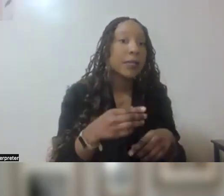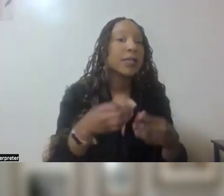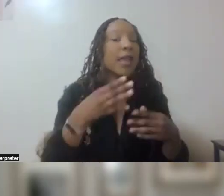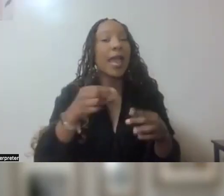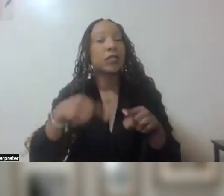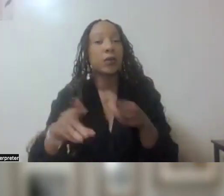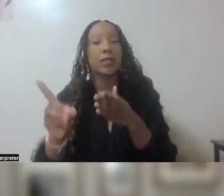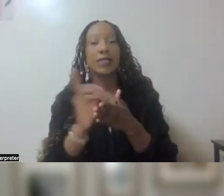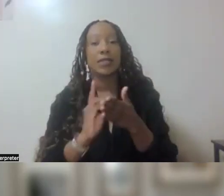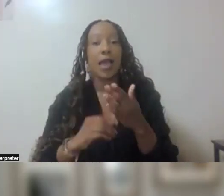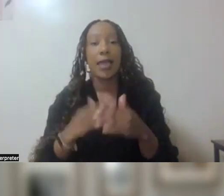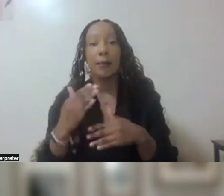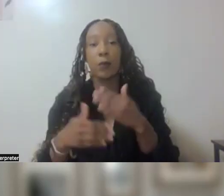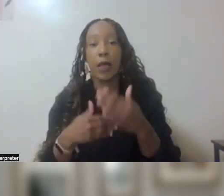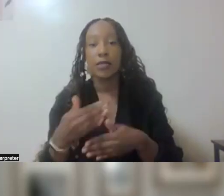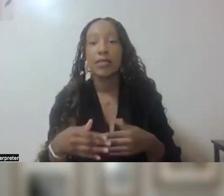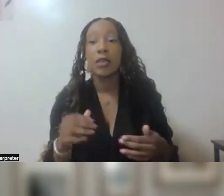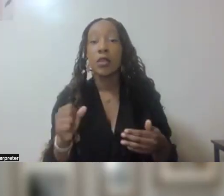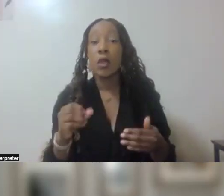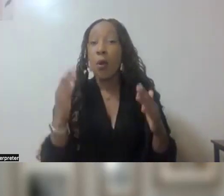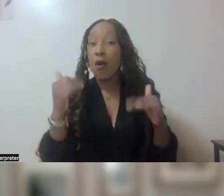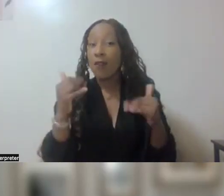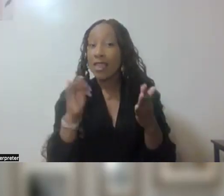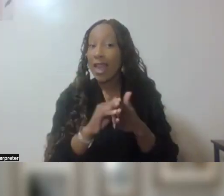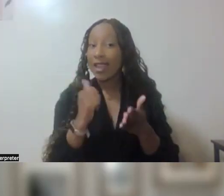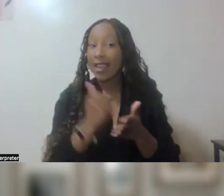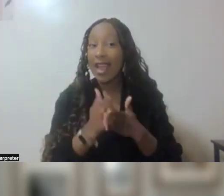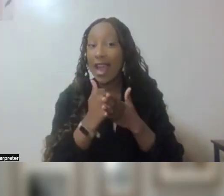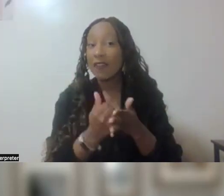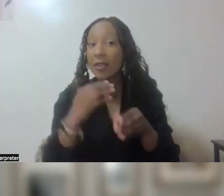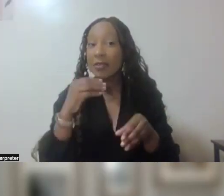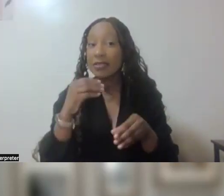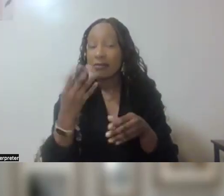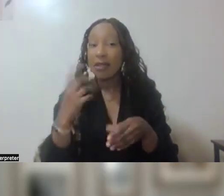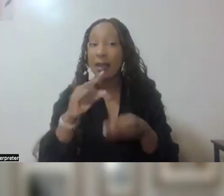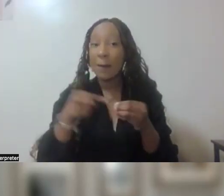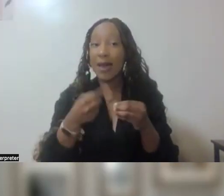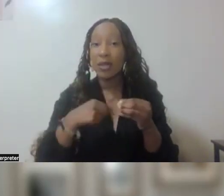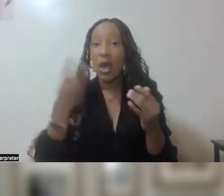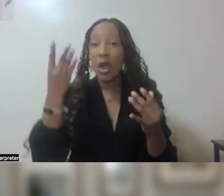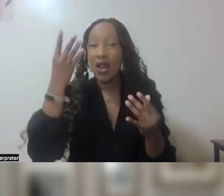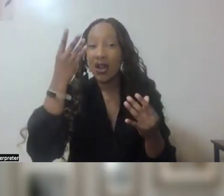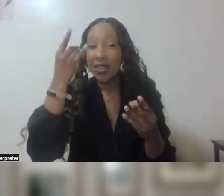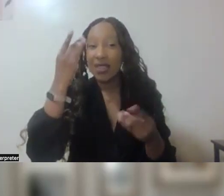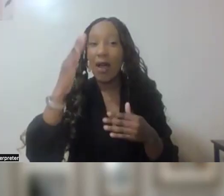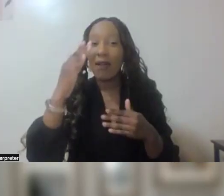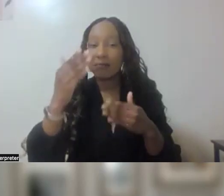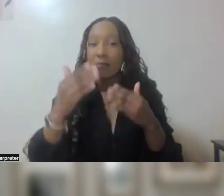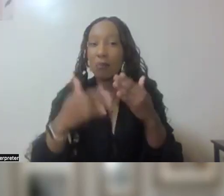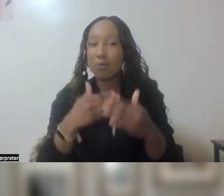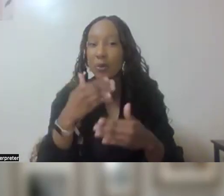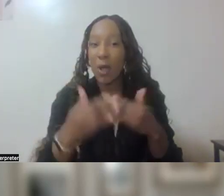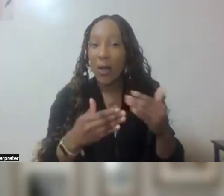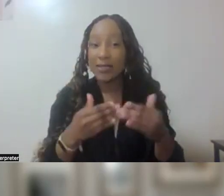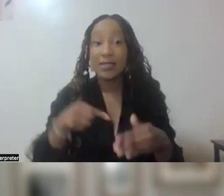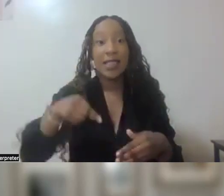moves forward. So hopefully that's helpful in terms of the thought process and also the elapsed time. This idea